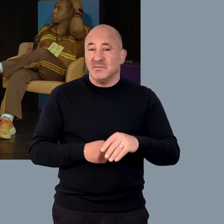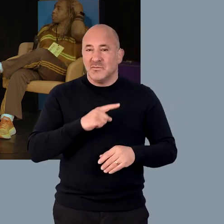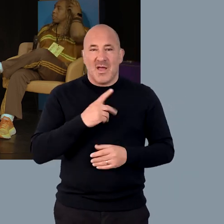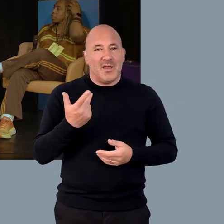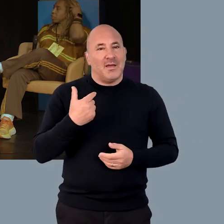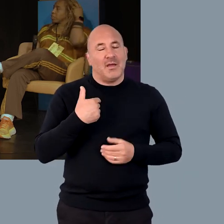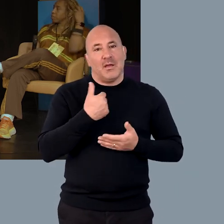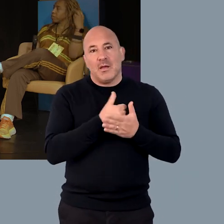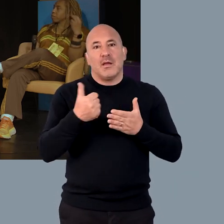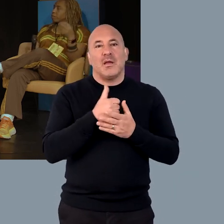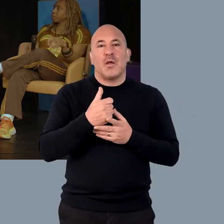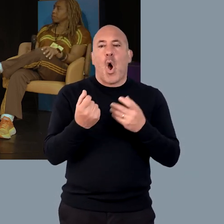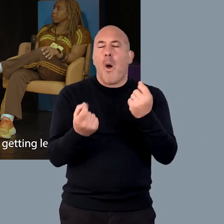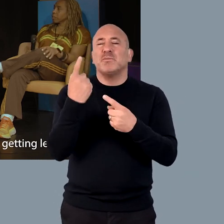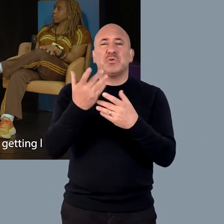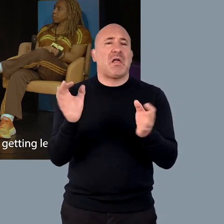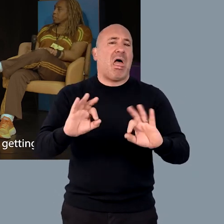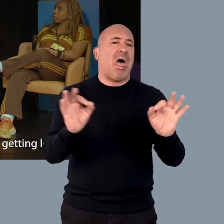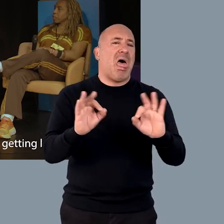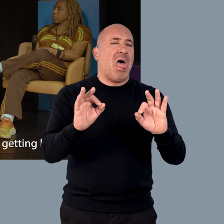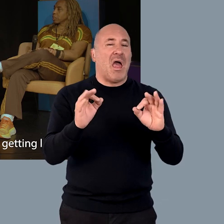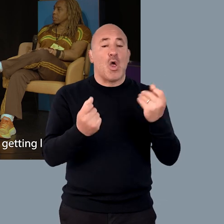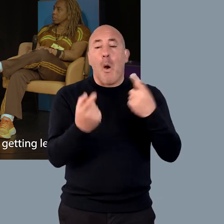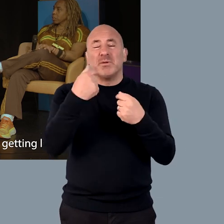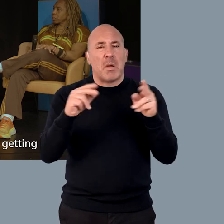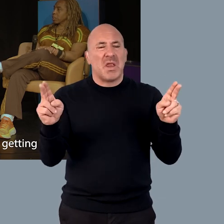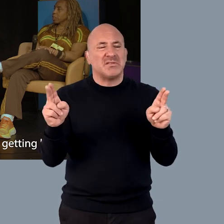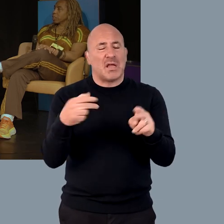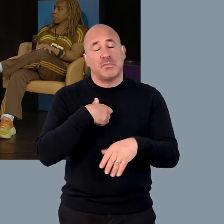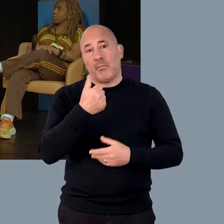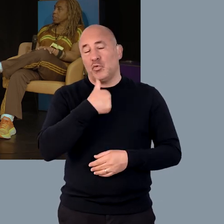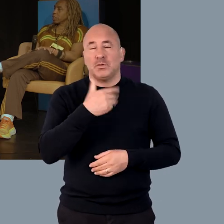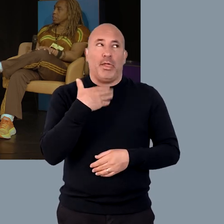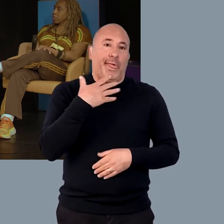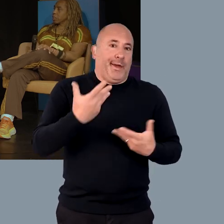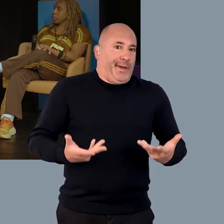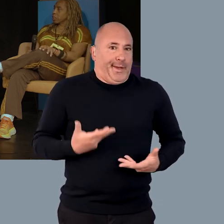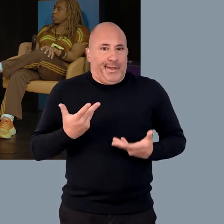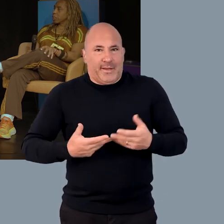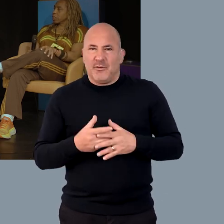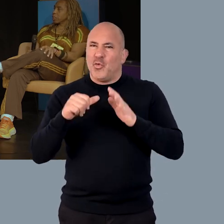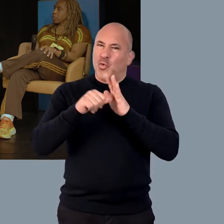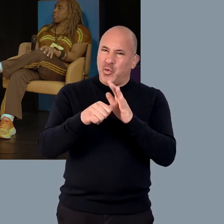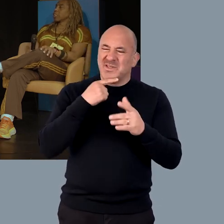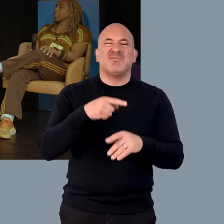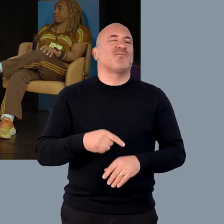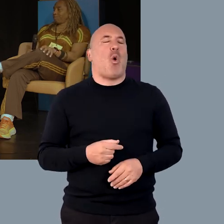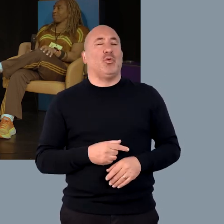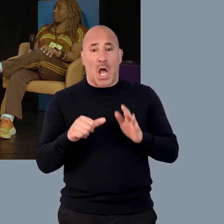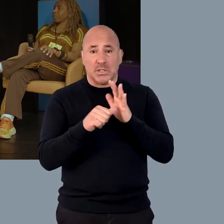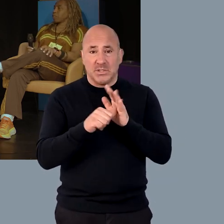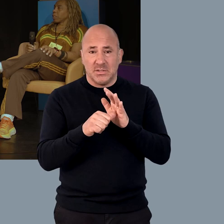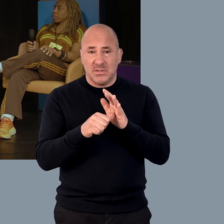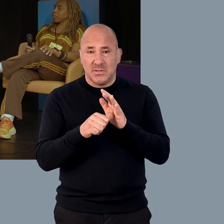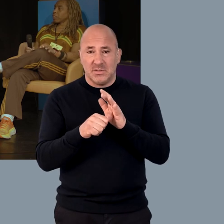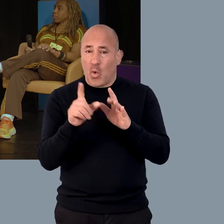as an artist because we're so used to there not being opportunities and the opportunities are getting nice Um, so it's really difficult to